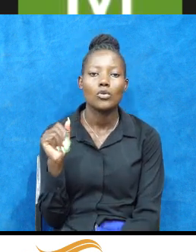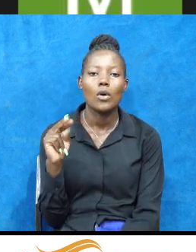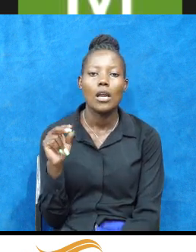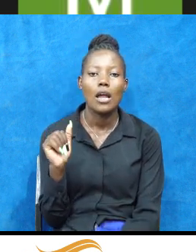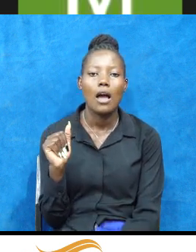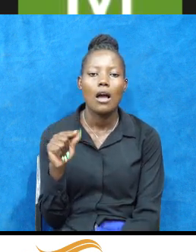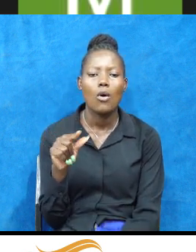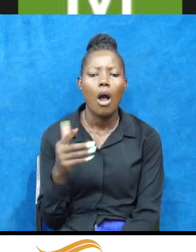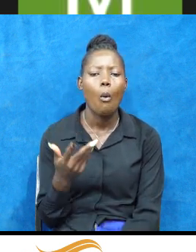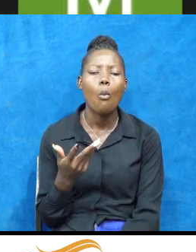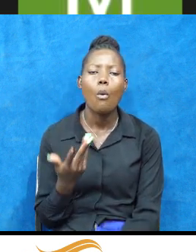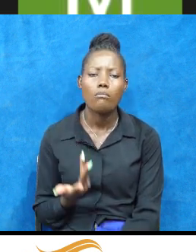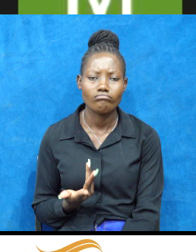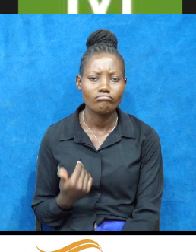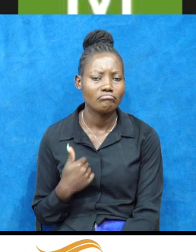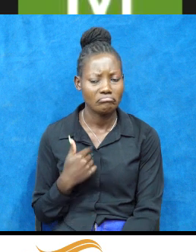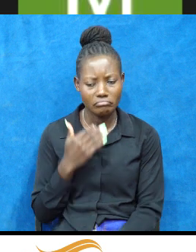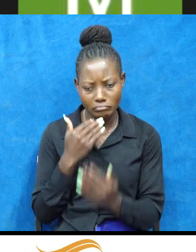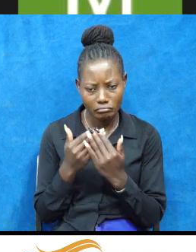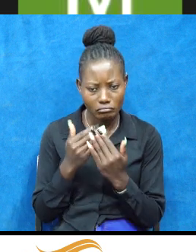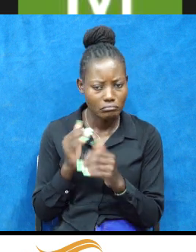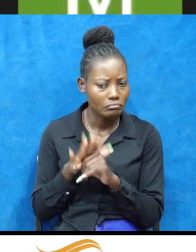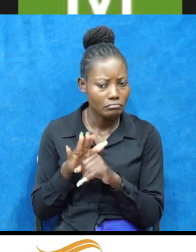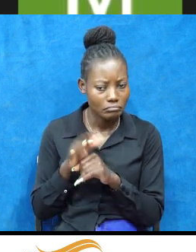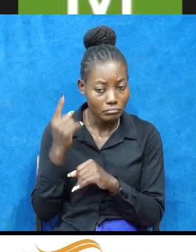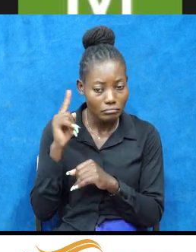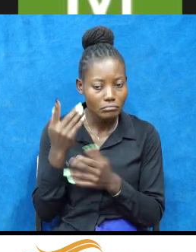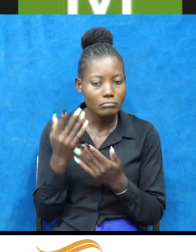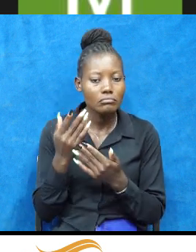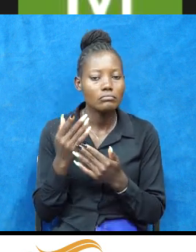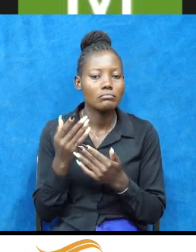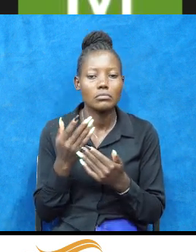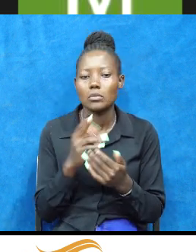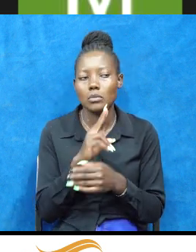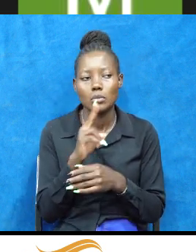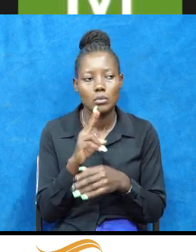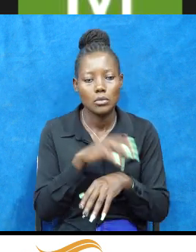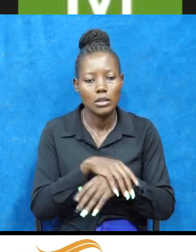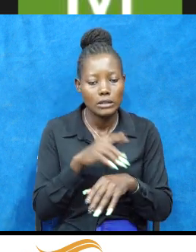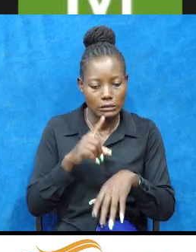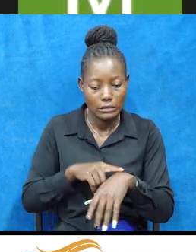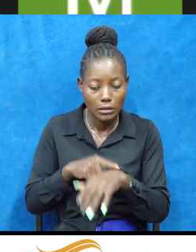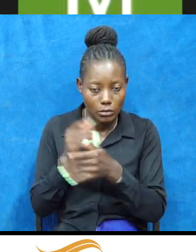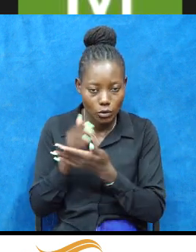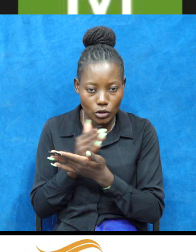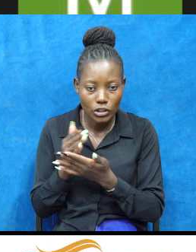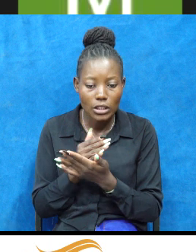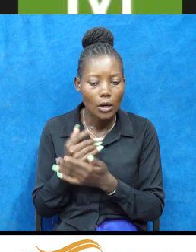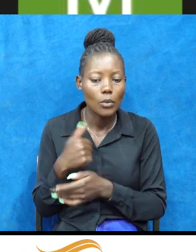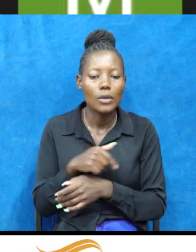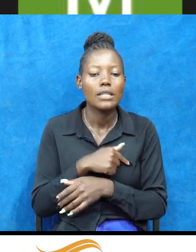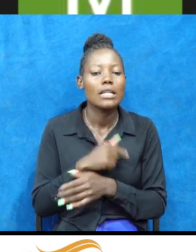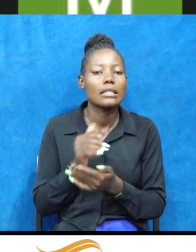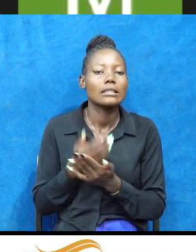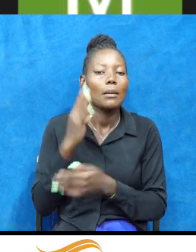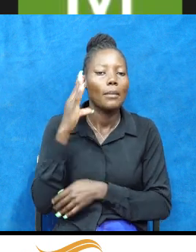Good, good. I just appreciate for taking out time to share with us some of your